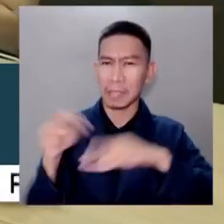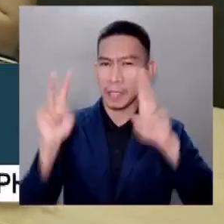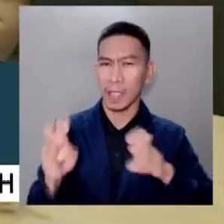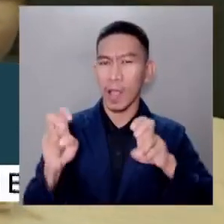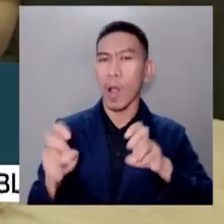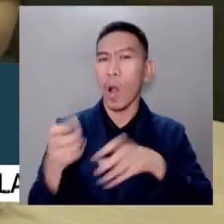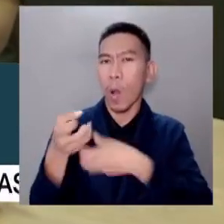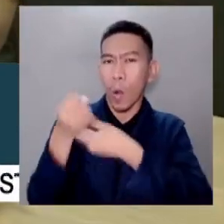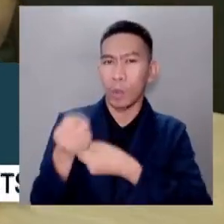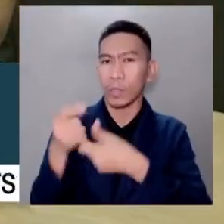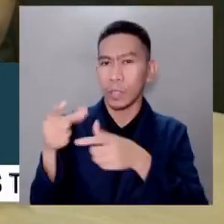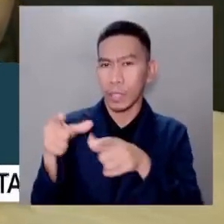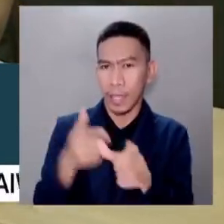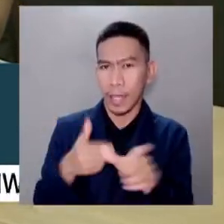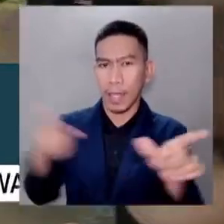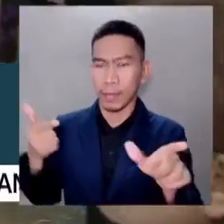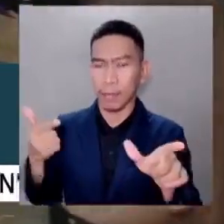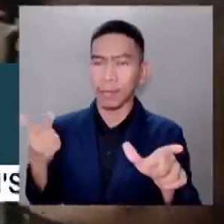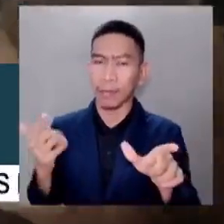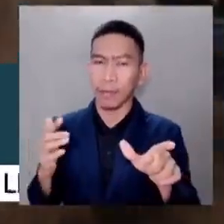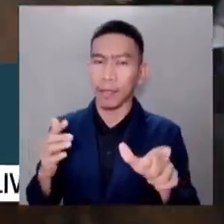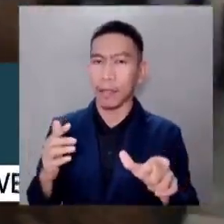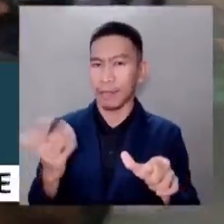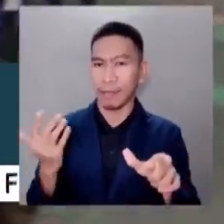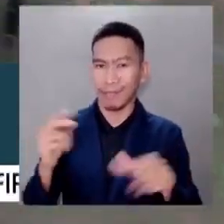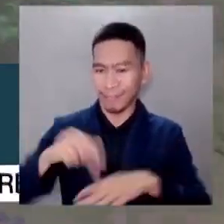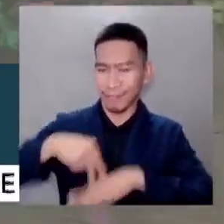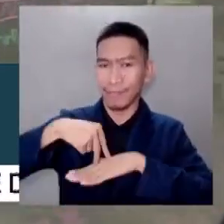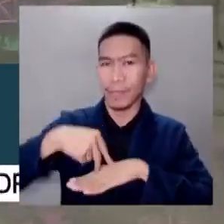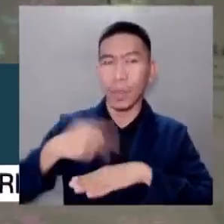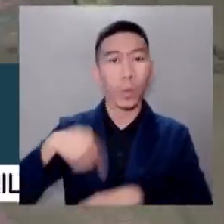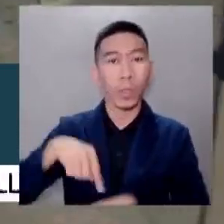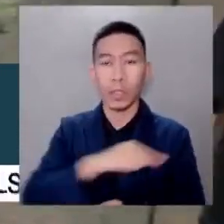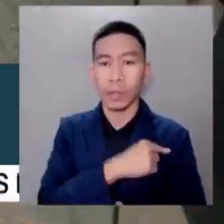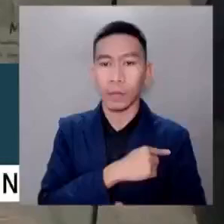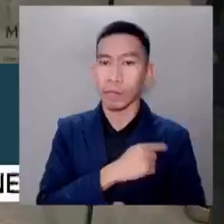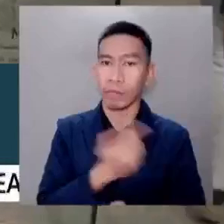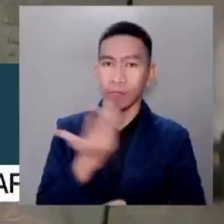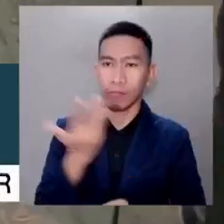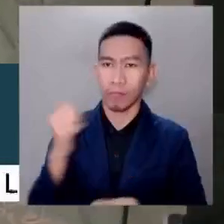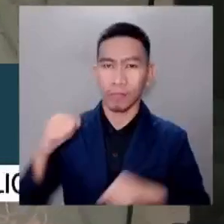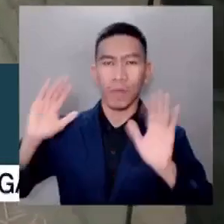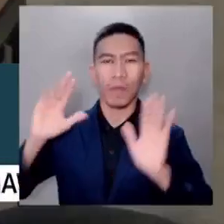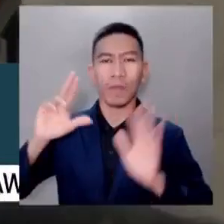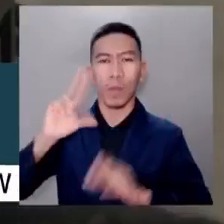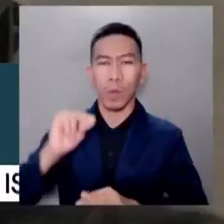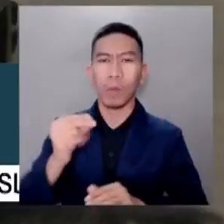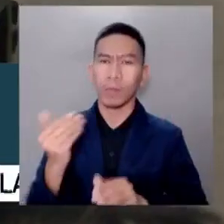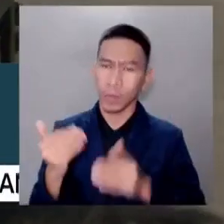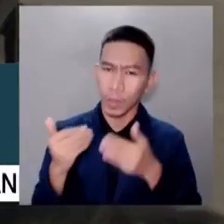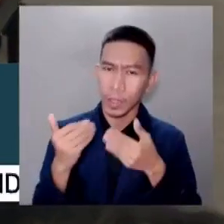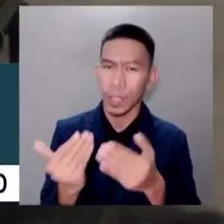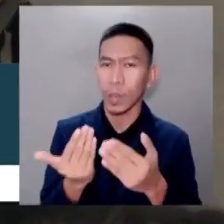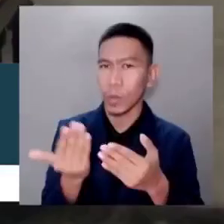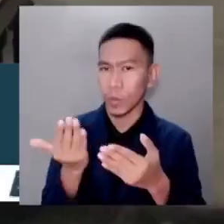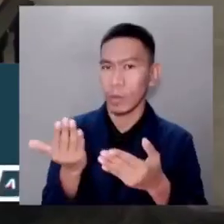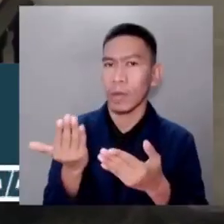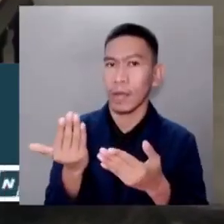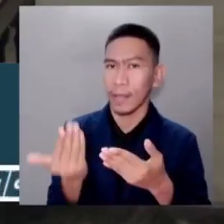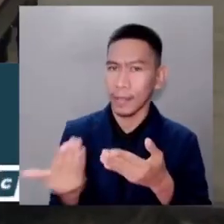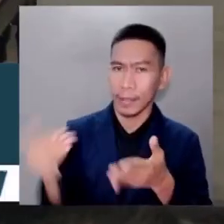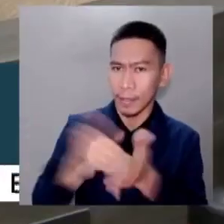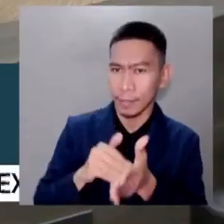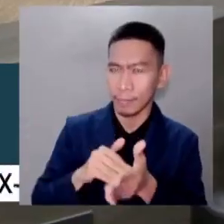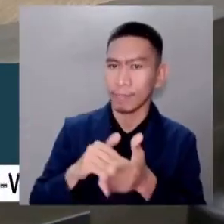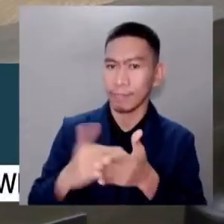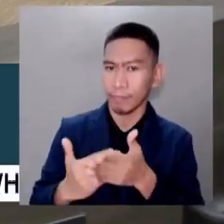not going to voluntarily give up our rights. And we really shouldn't. I've continued to appeal for that, because when you give up your rights, you're never going to get them